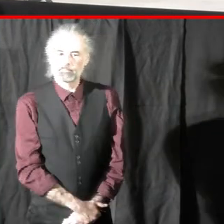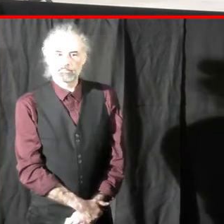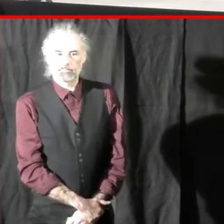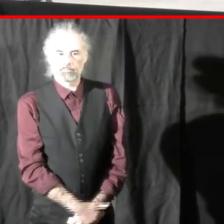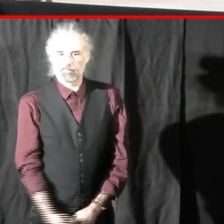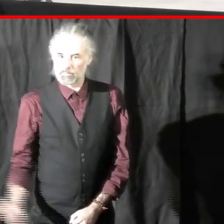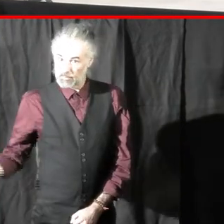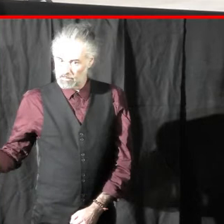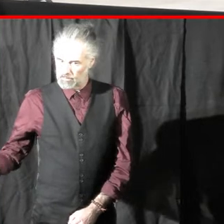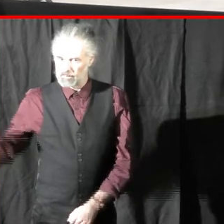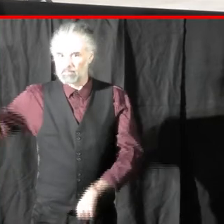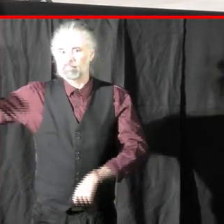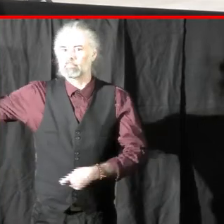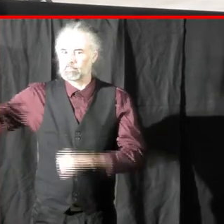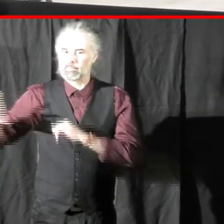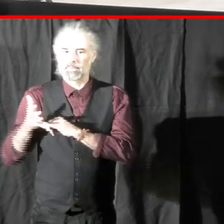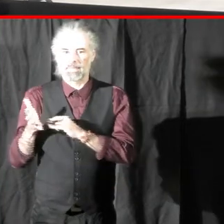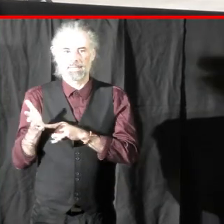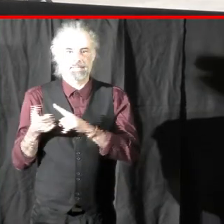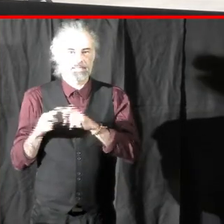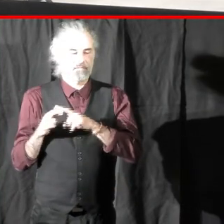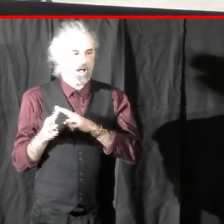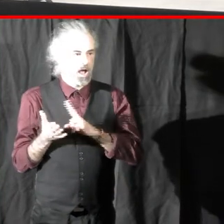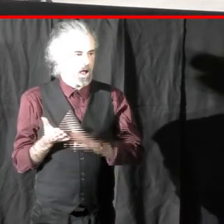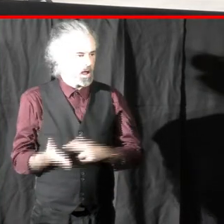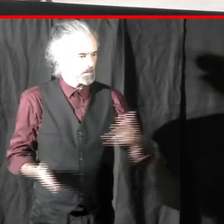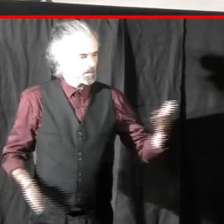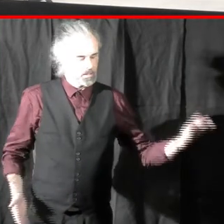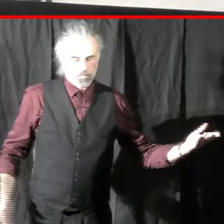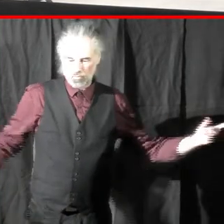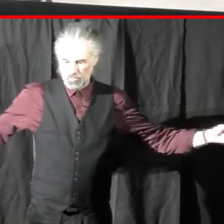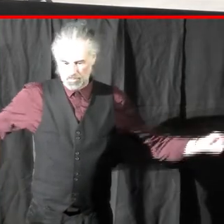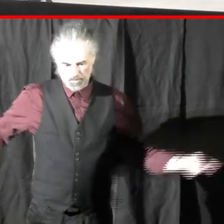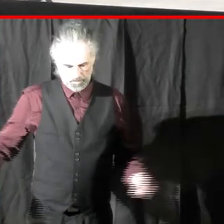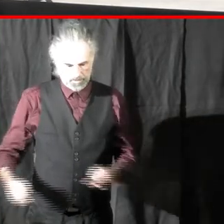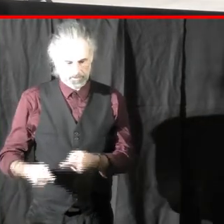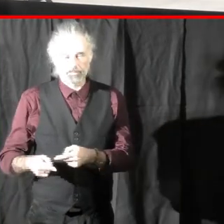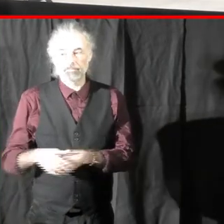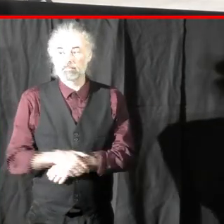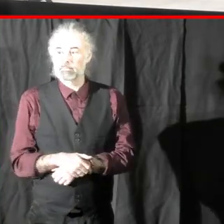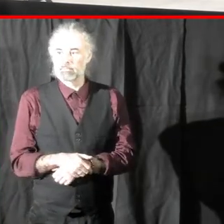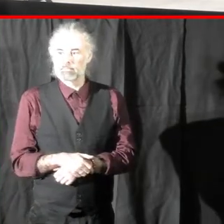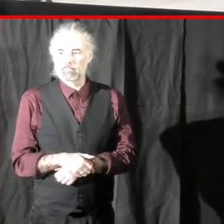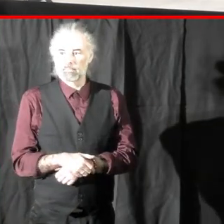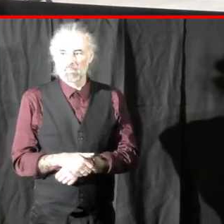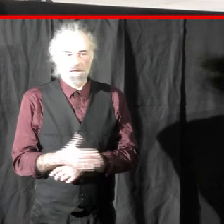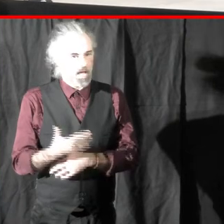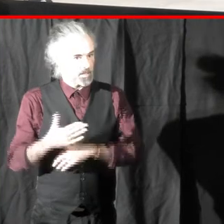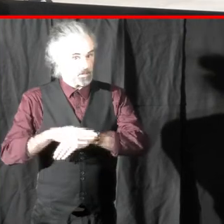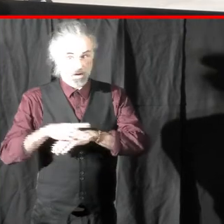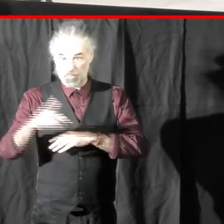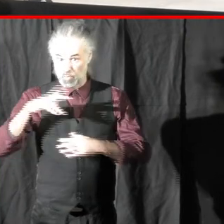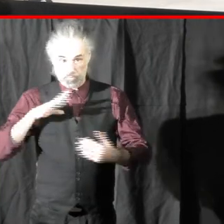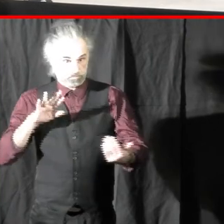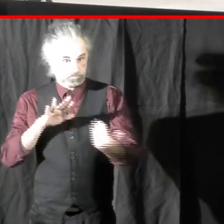and Stefan. And once again, if at any point you want to stop the action,